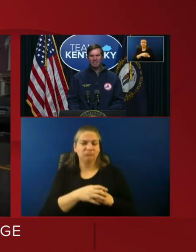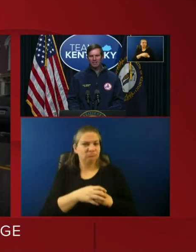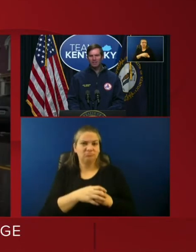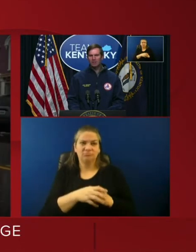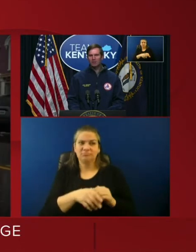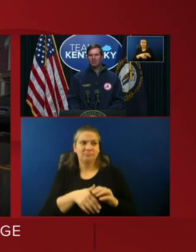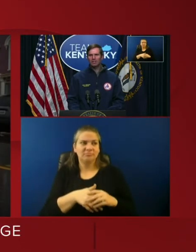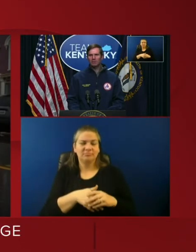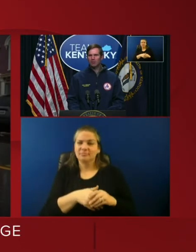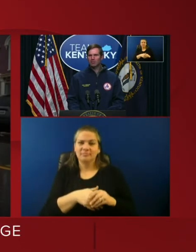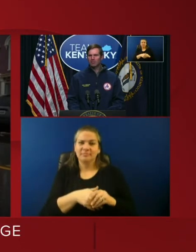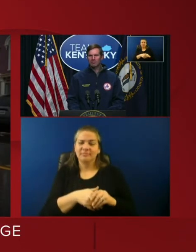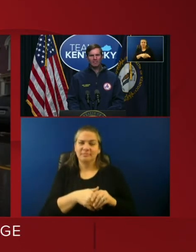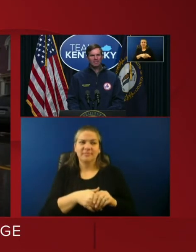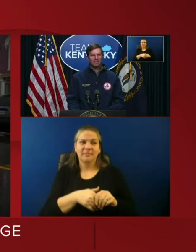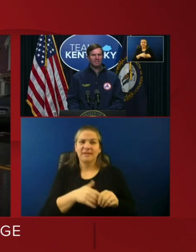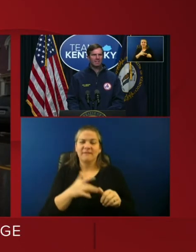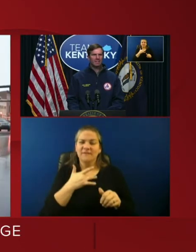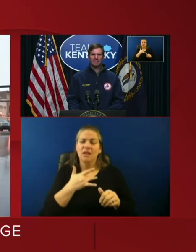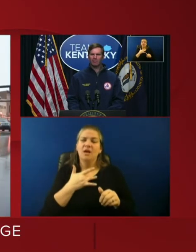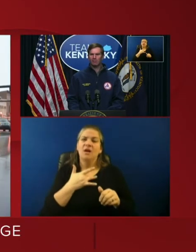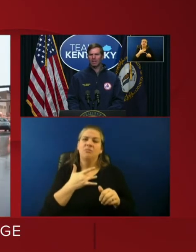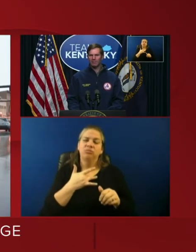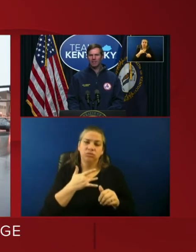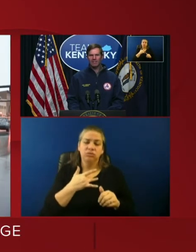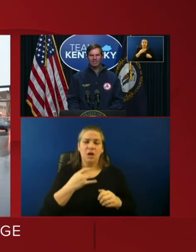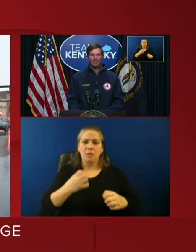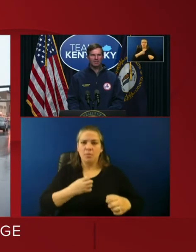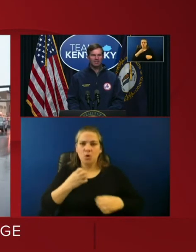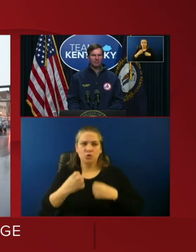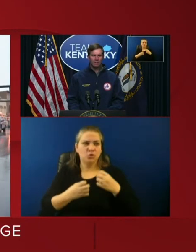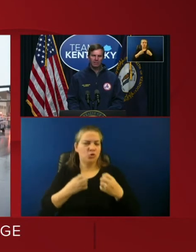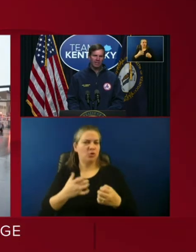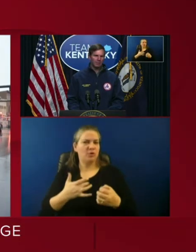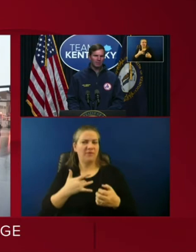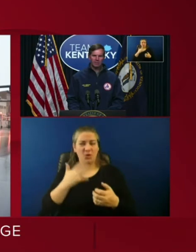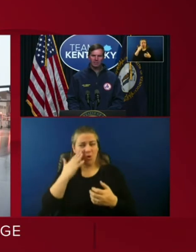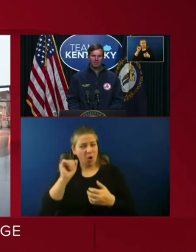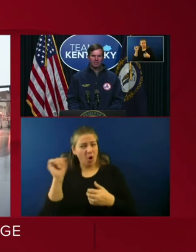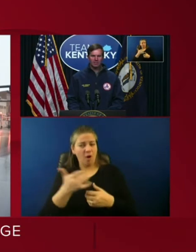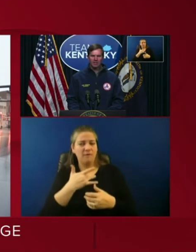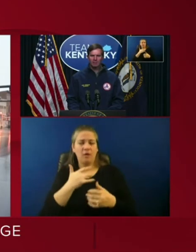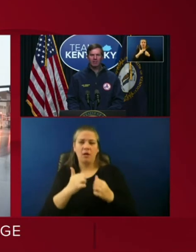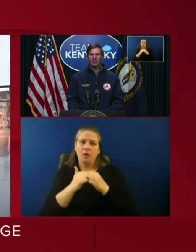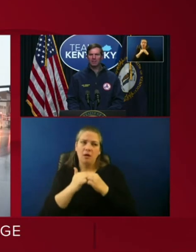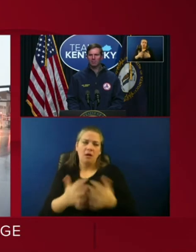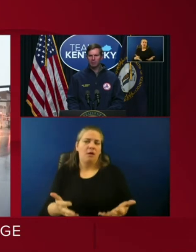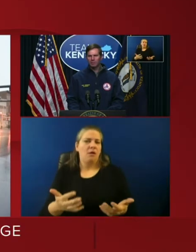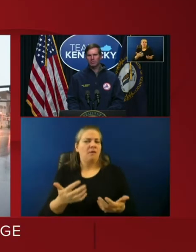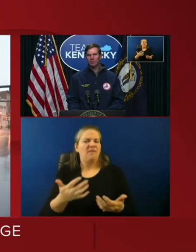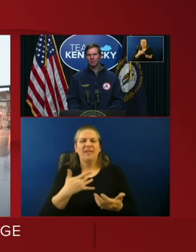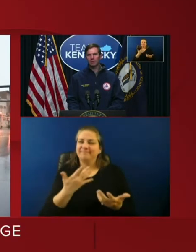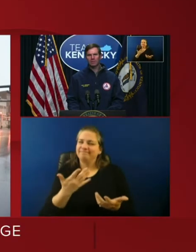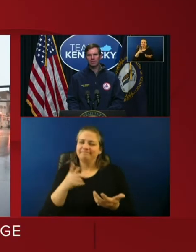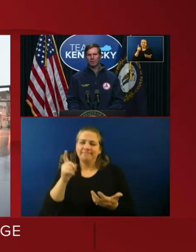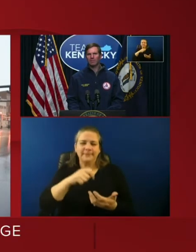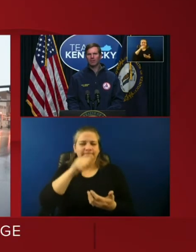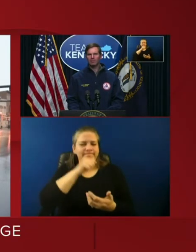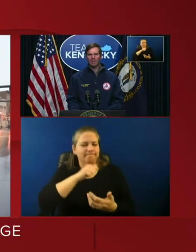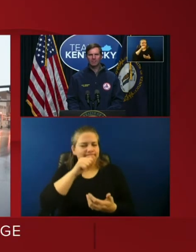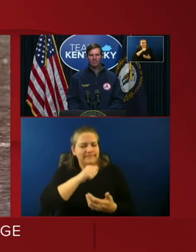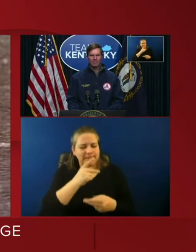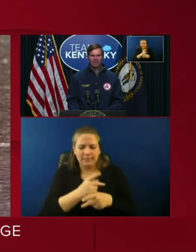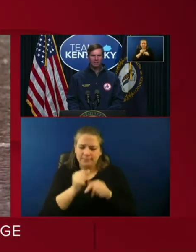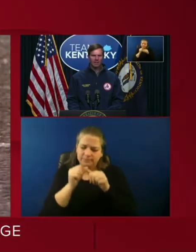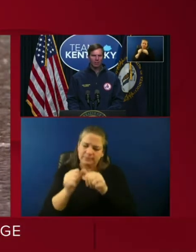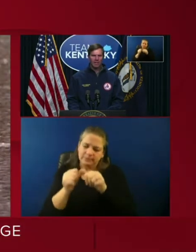It takes a toll on you emotionally, but it hits everybody, right? So our job is just to come in and to push through and to do our